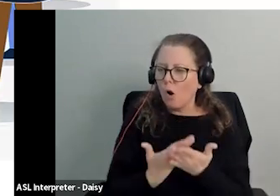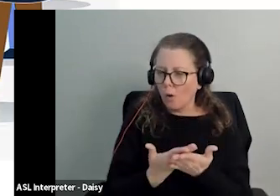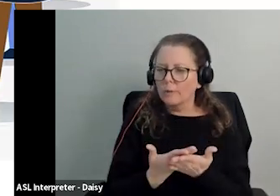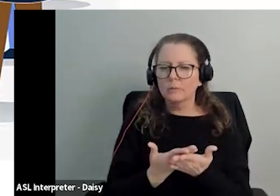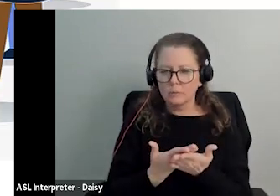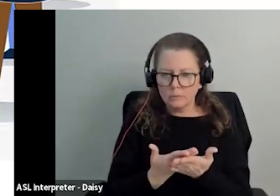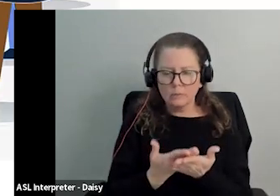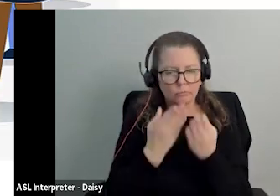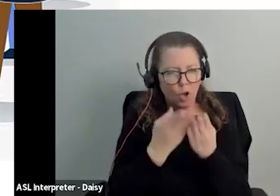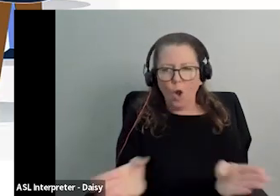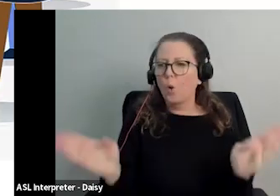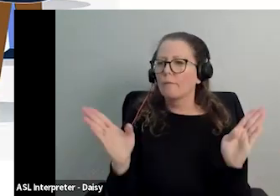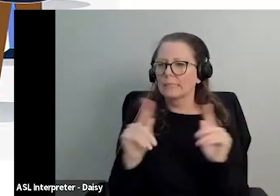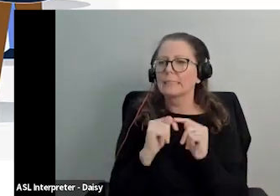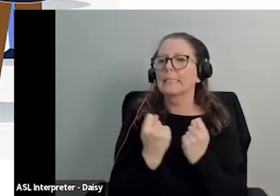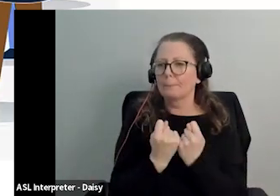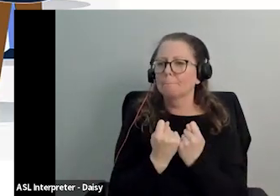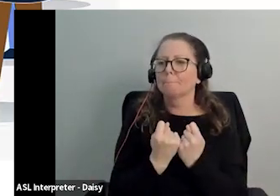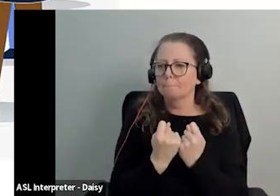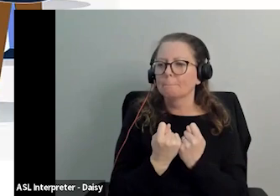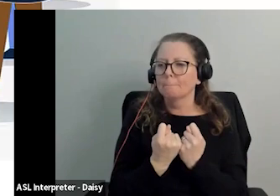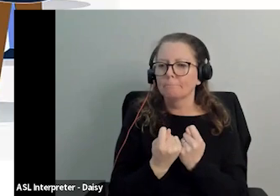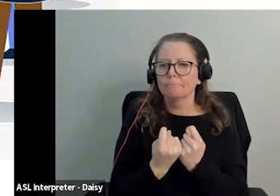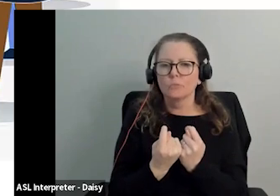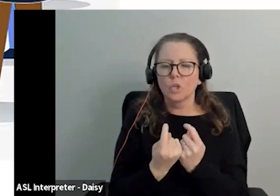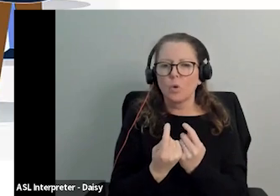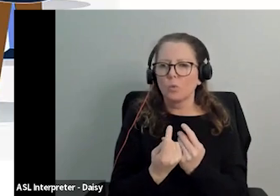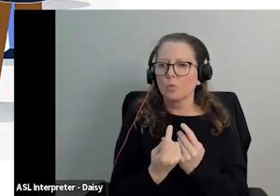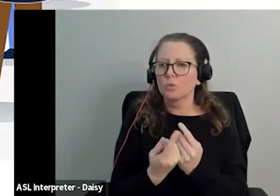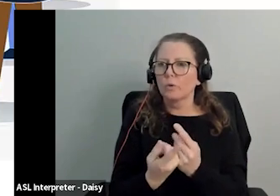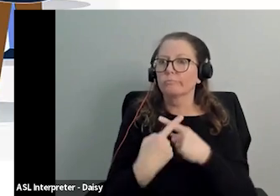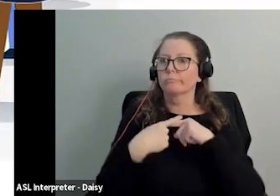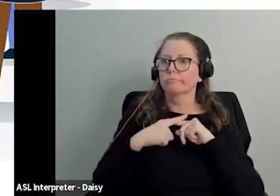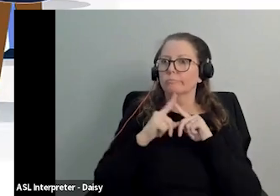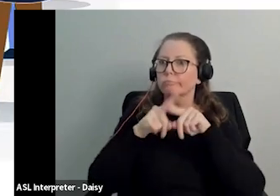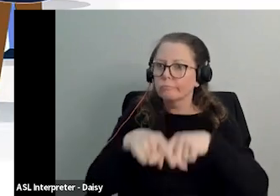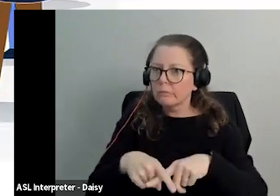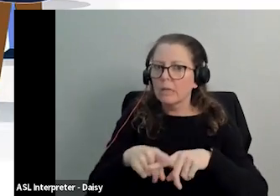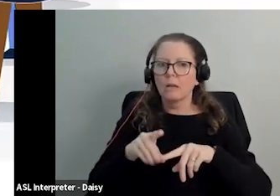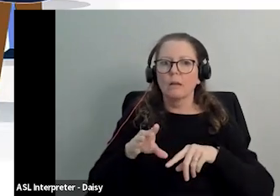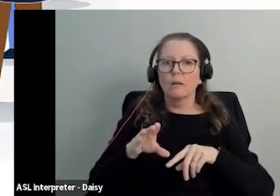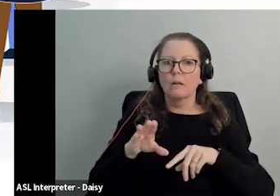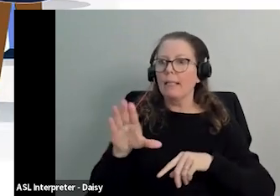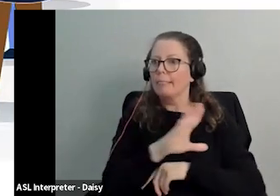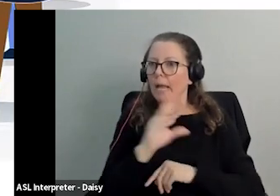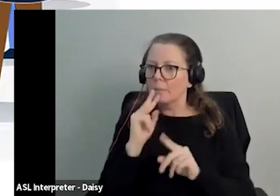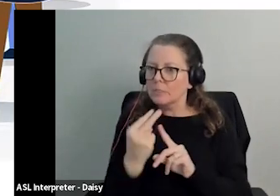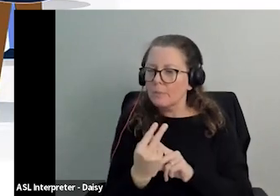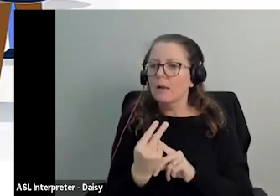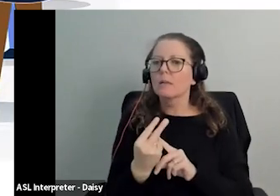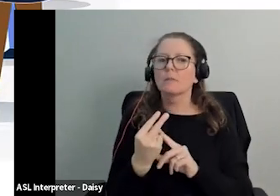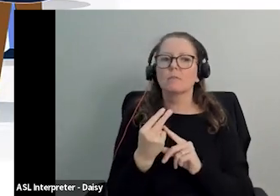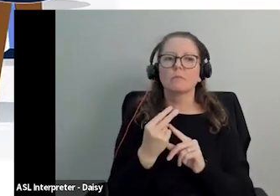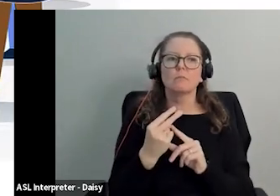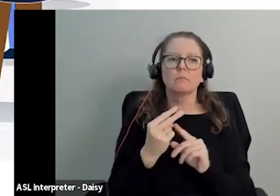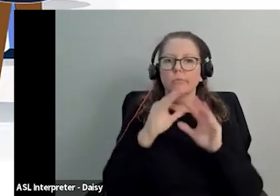it was a cross-organizational team that was able to weigh in and provide their perspective from whatever global